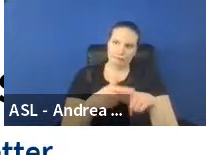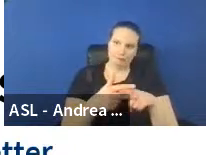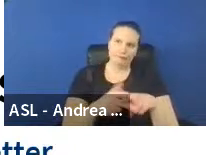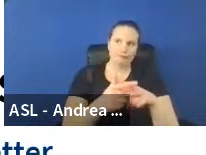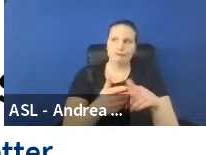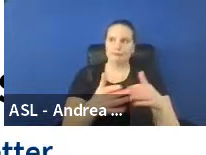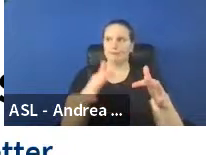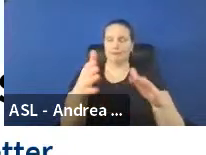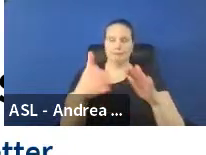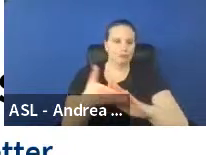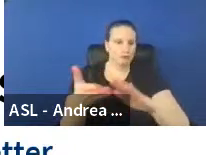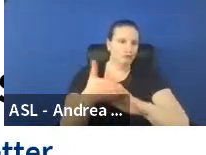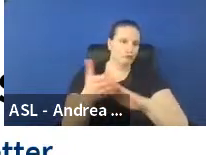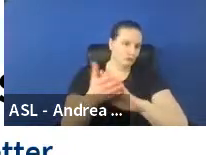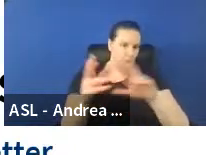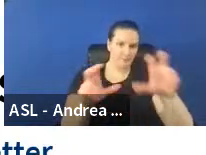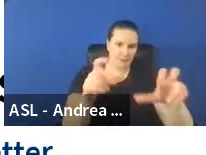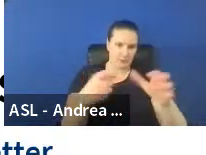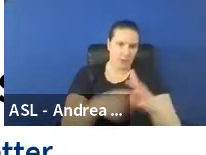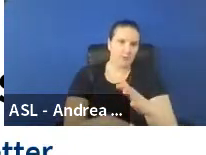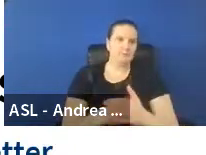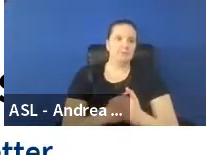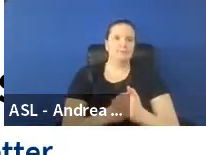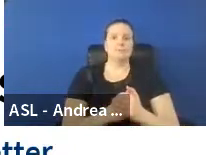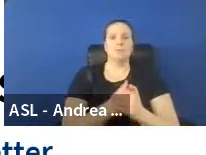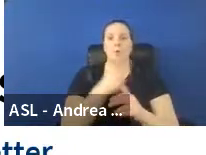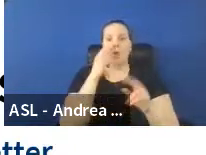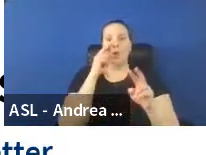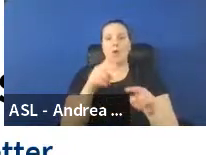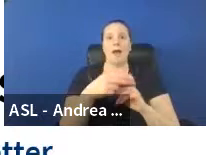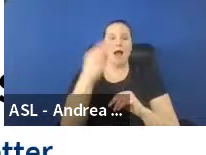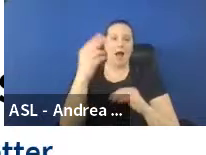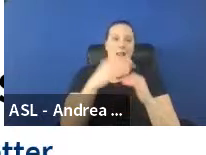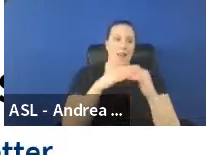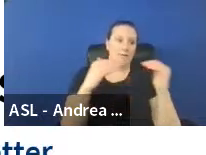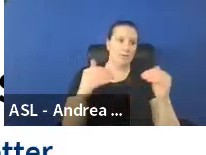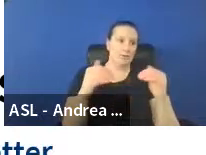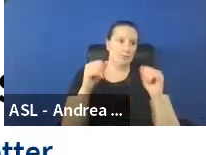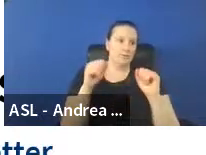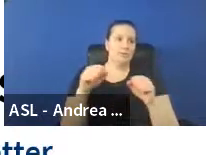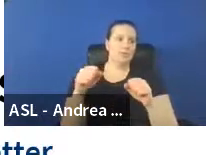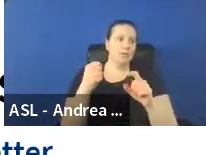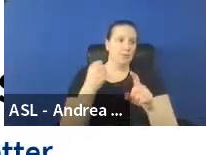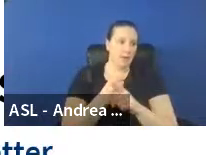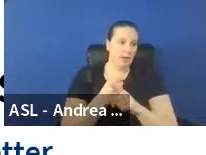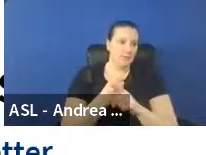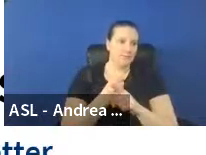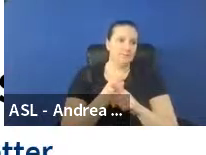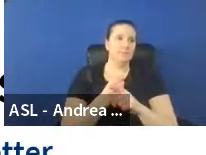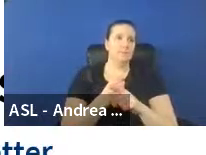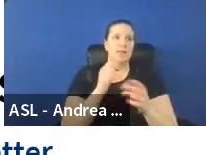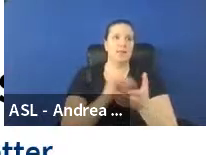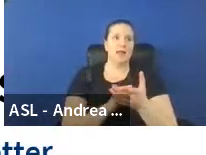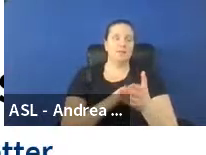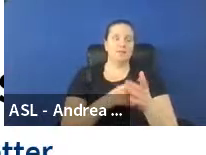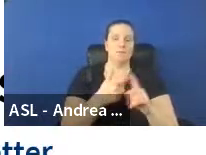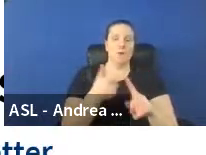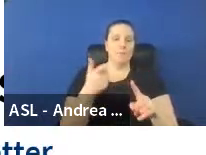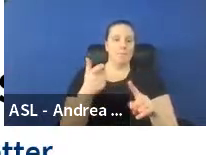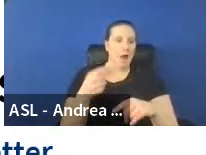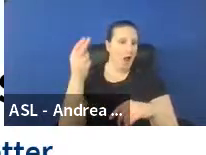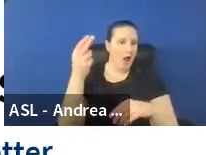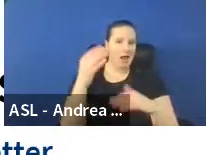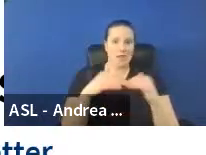cost of operating an investment. We also looked at a very high level at potential impacts. And that's just based on really high